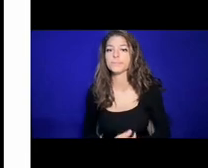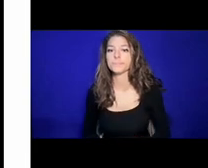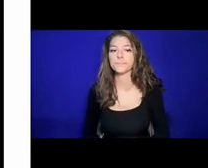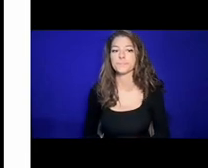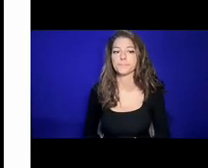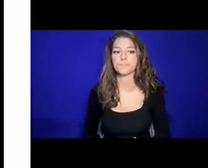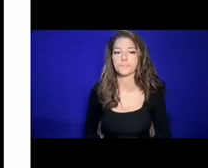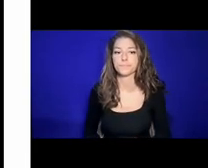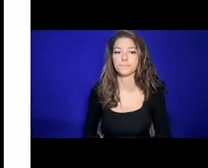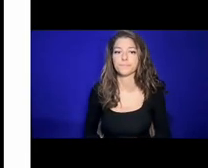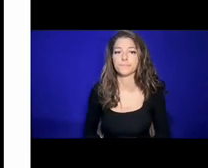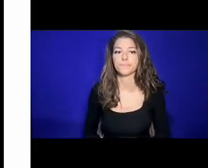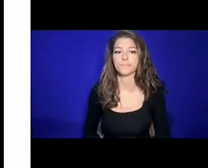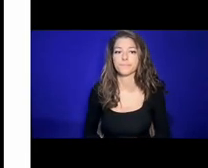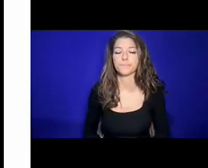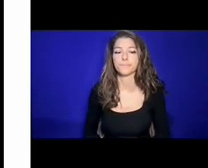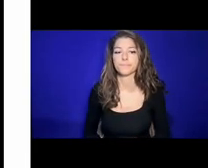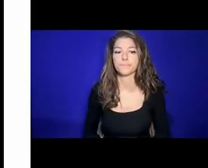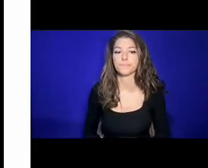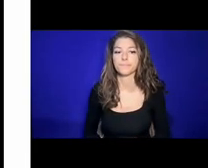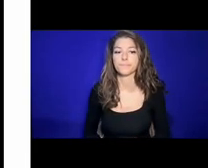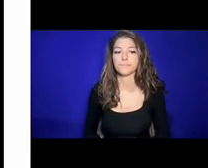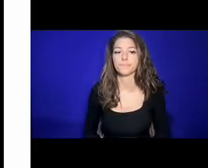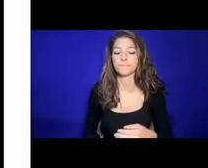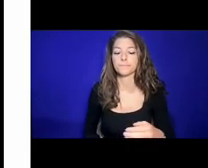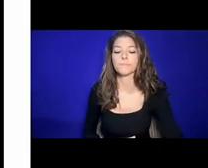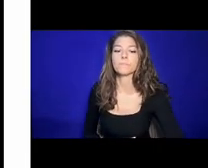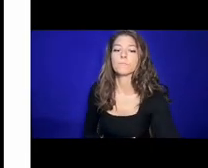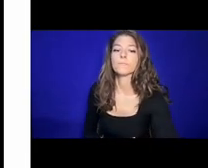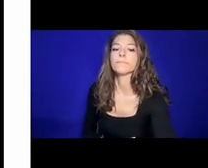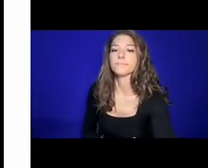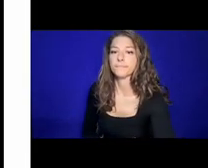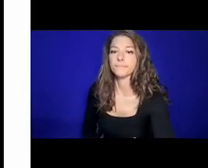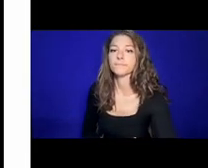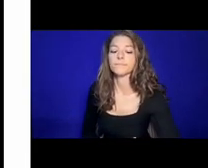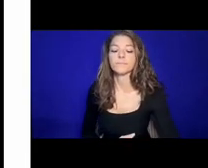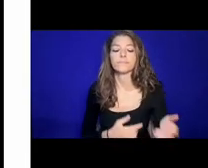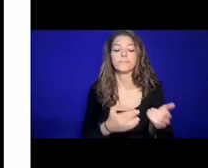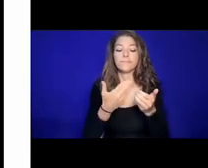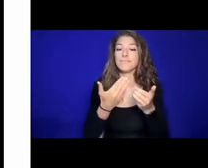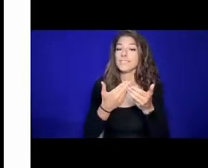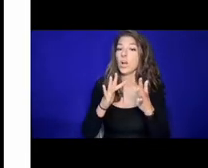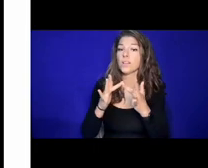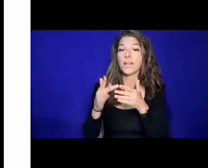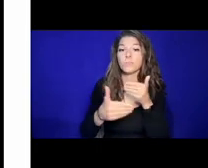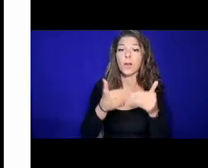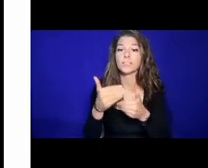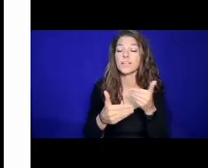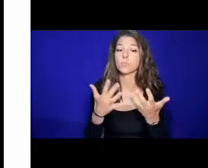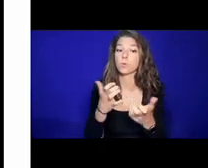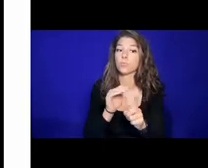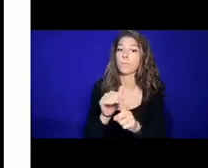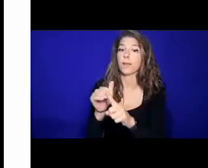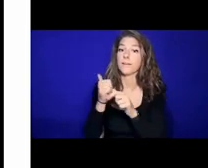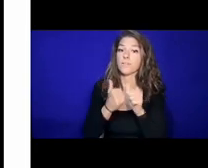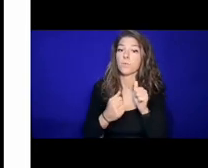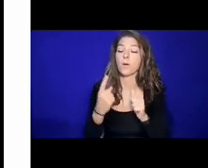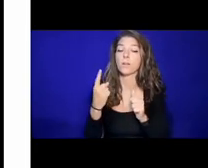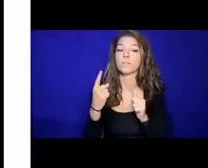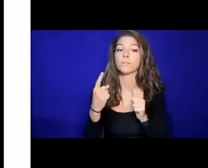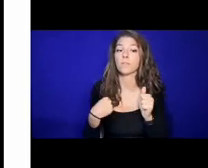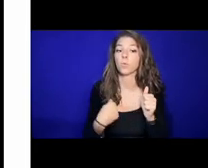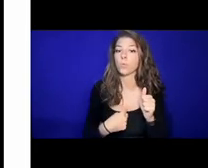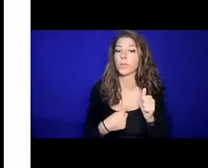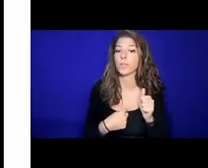here. We can go to the next slide. It's an easy online process. Just wanted to remind everybody that